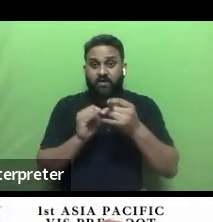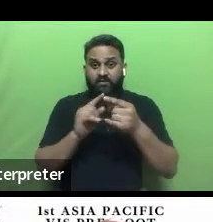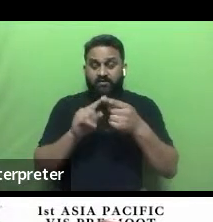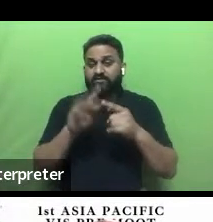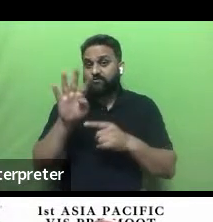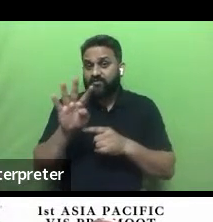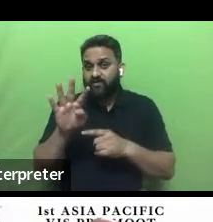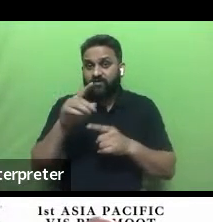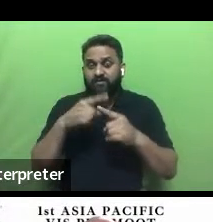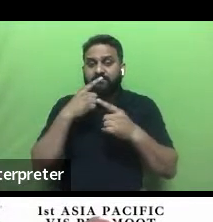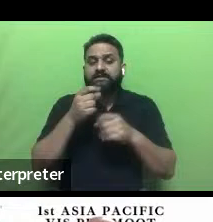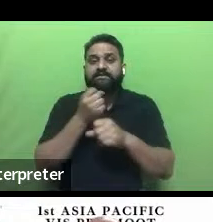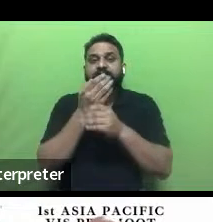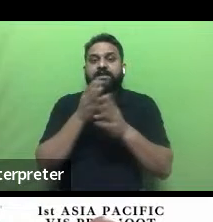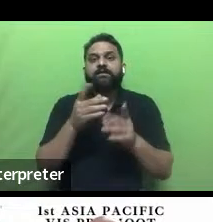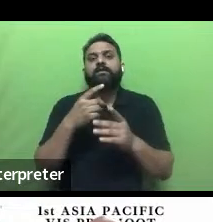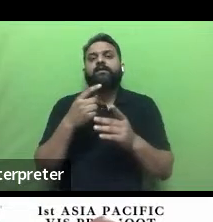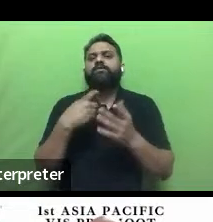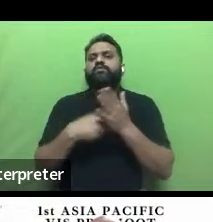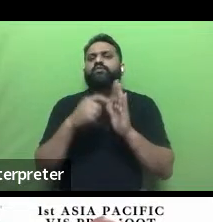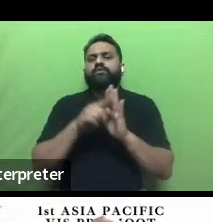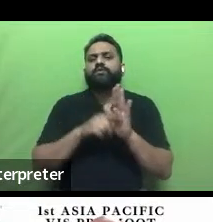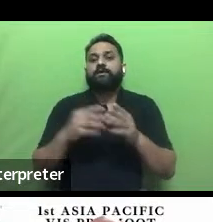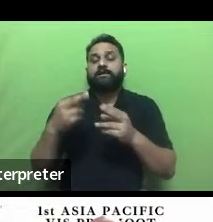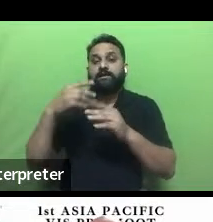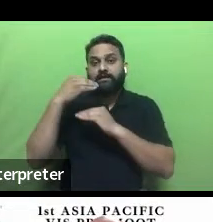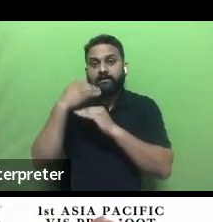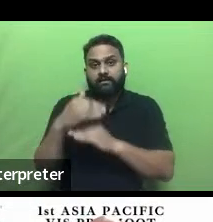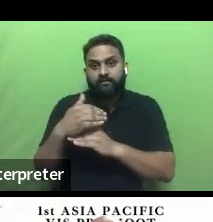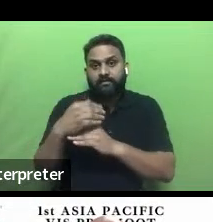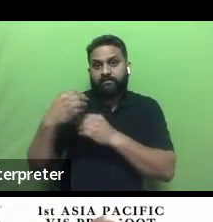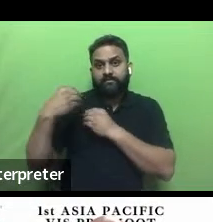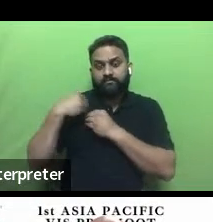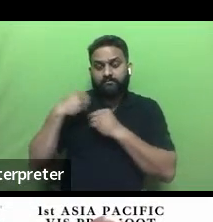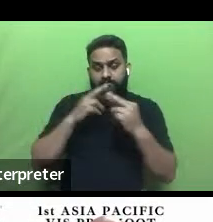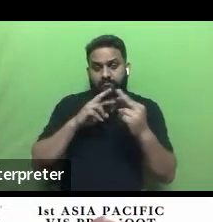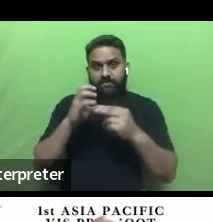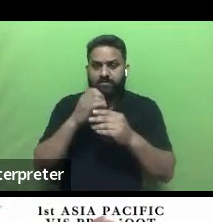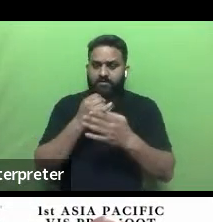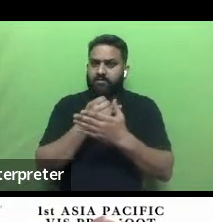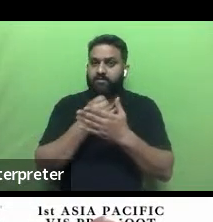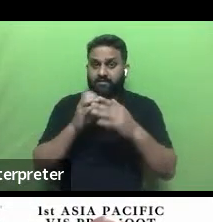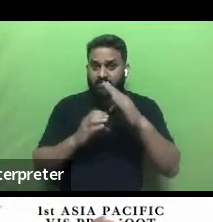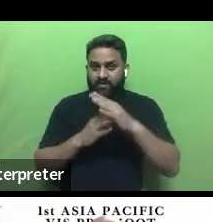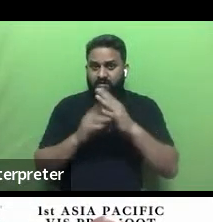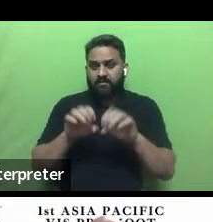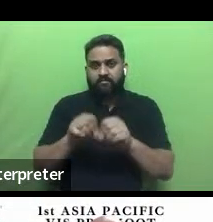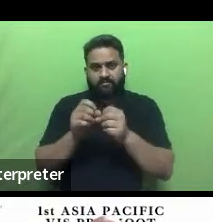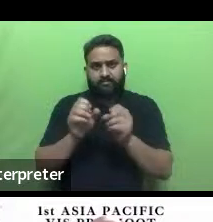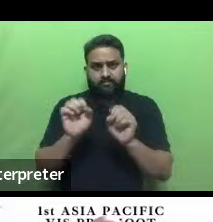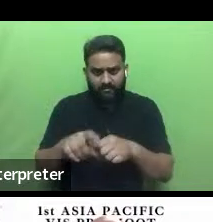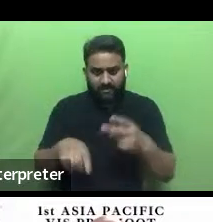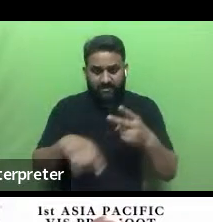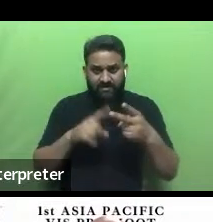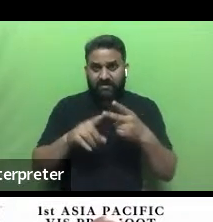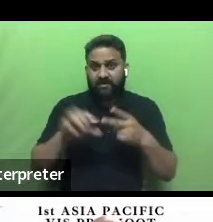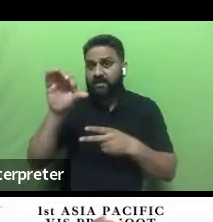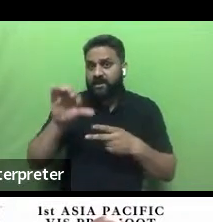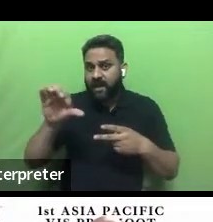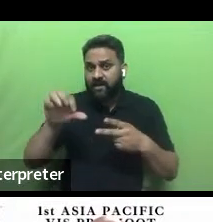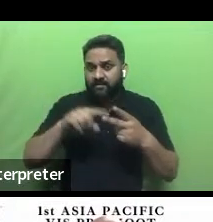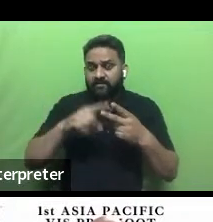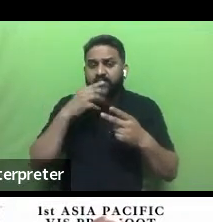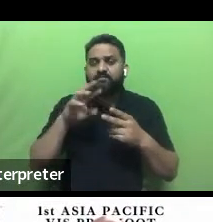conditions limits the respondent's right to terminate a contract, and clause 9 of the general conditions provides a